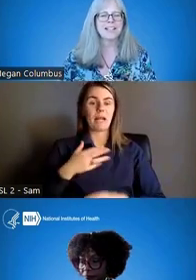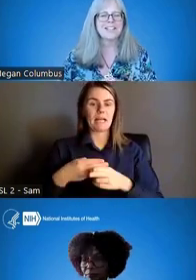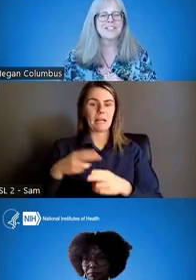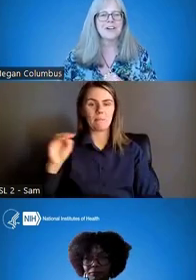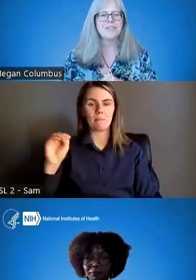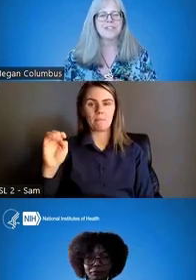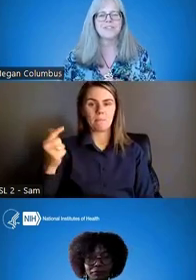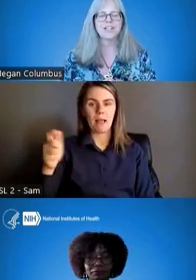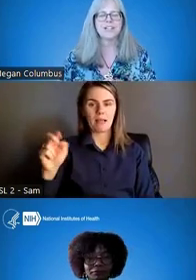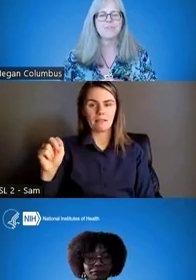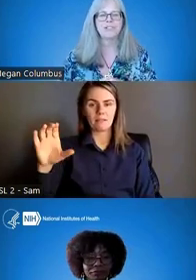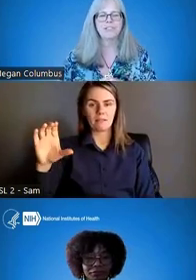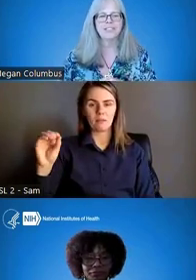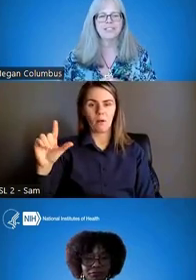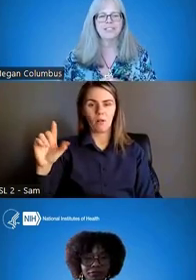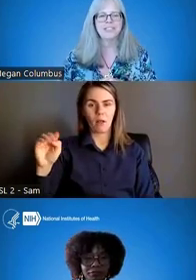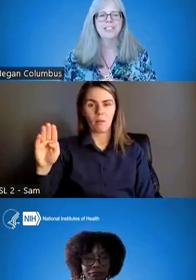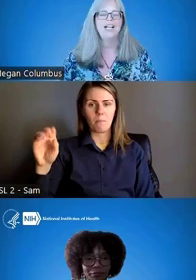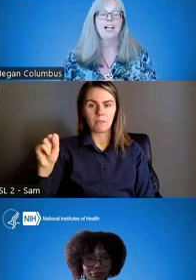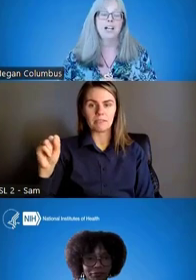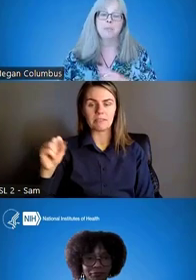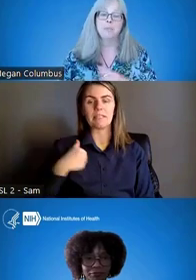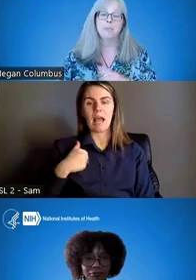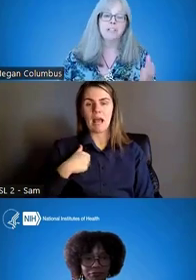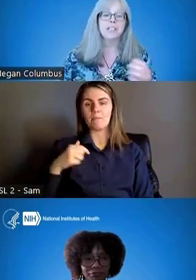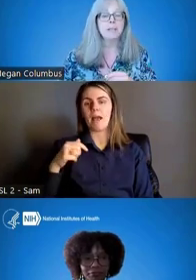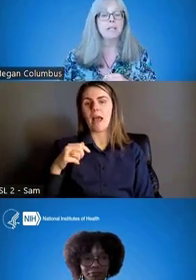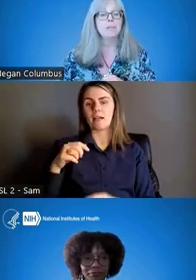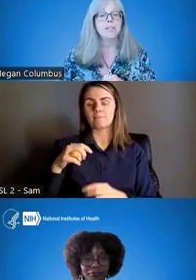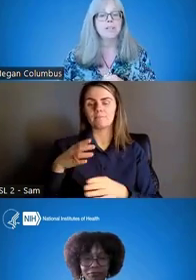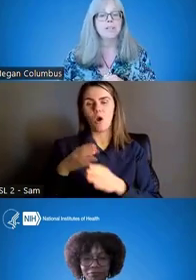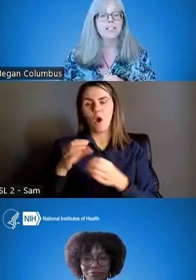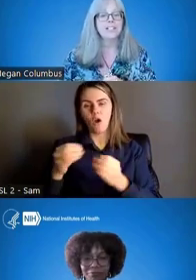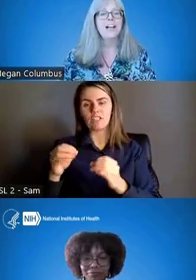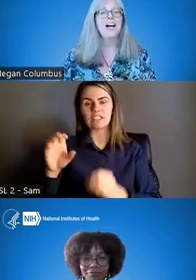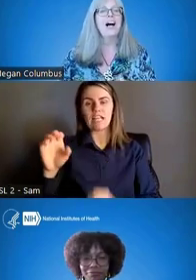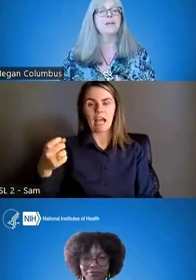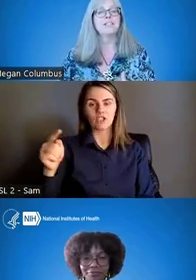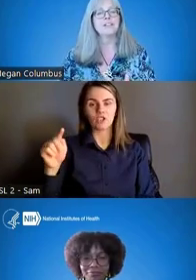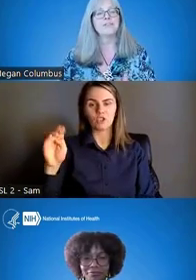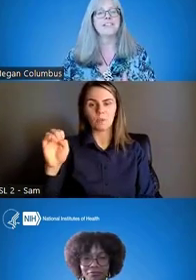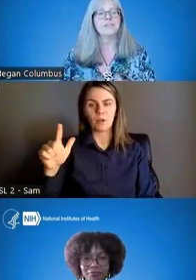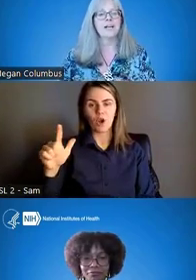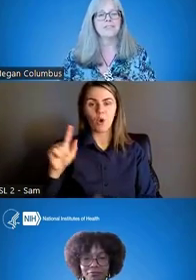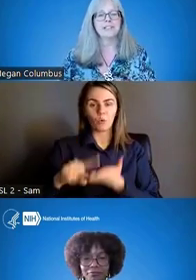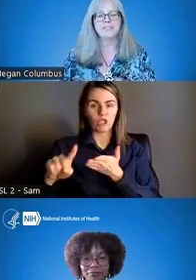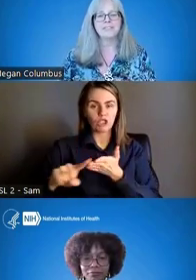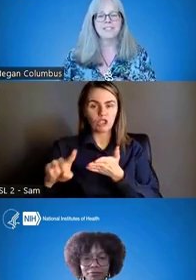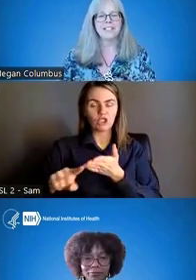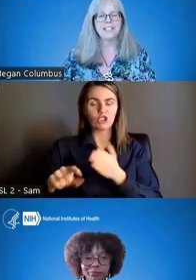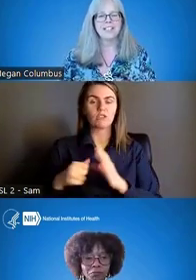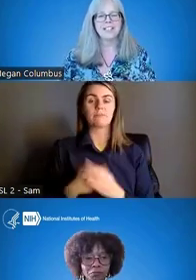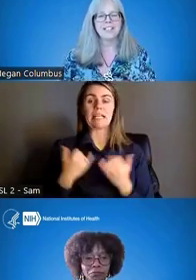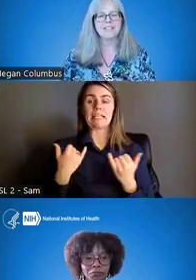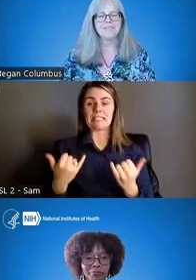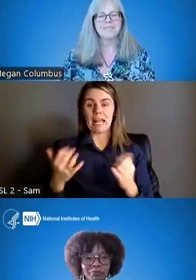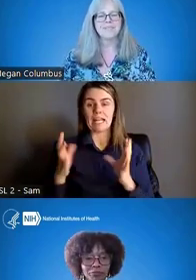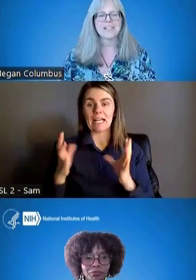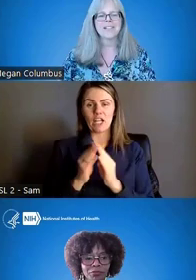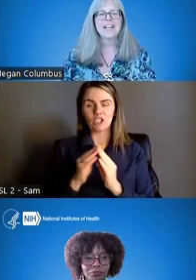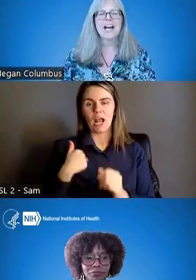at NIH's Office of Extramural Research. You may have already seen me in a previous session. I'll be serving as your moderator for today's